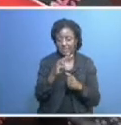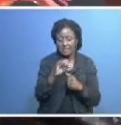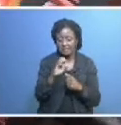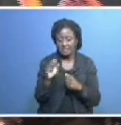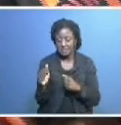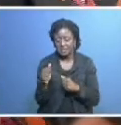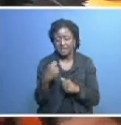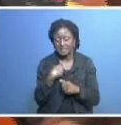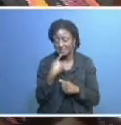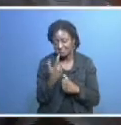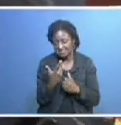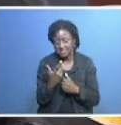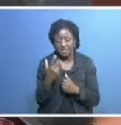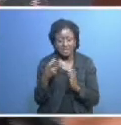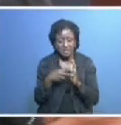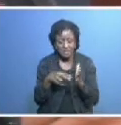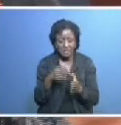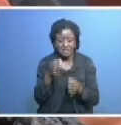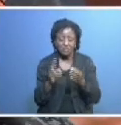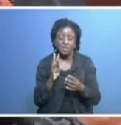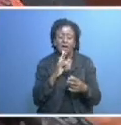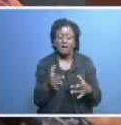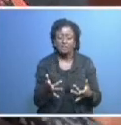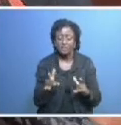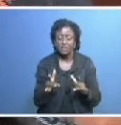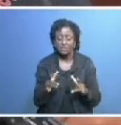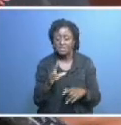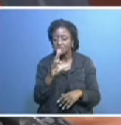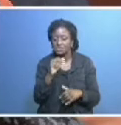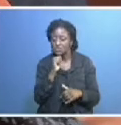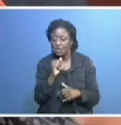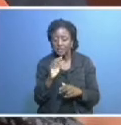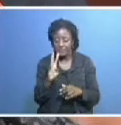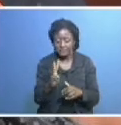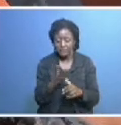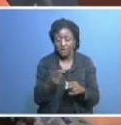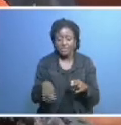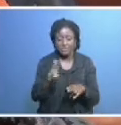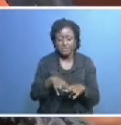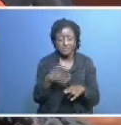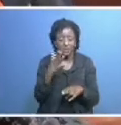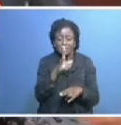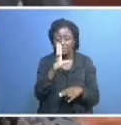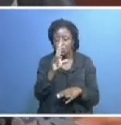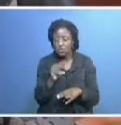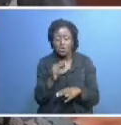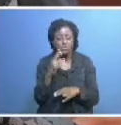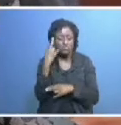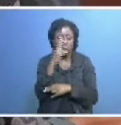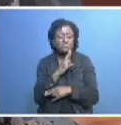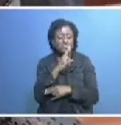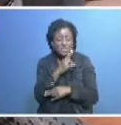we are fortunate that there is not a fourth wave, there will be no real tangible